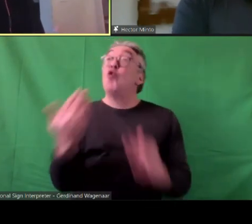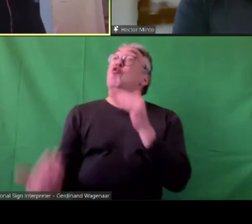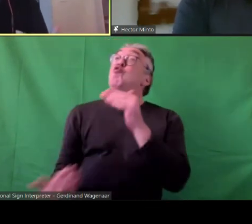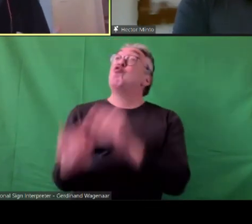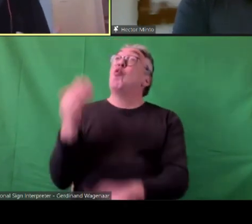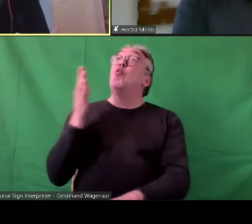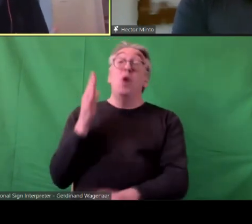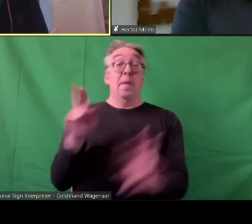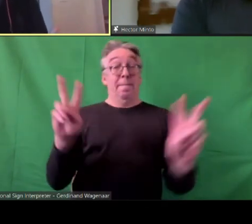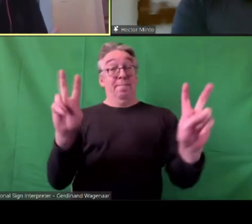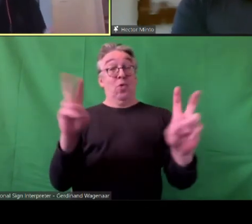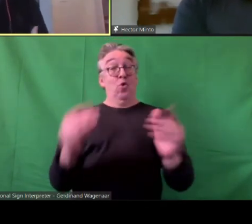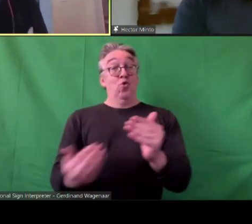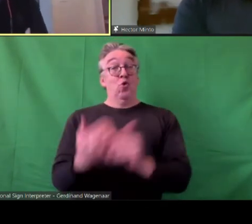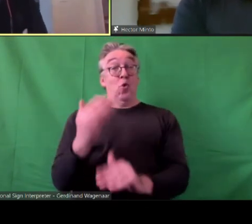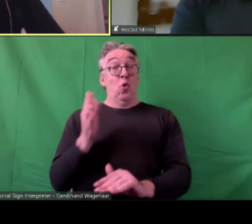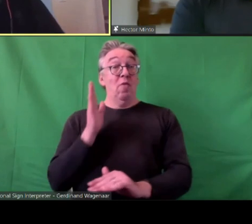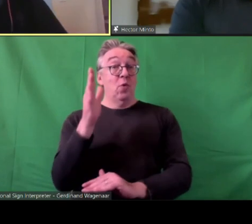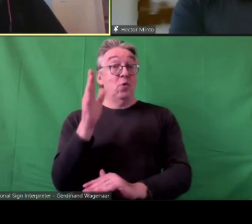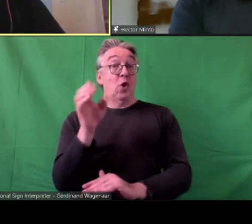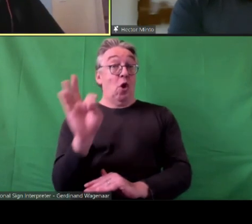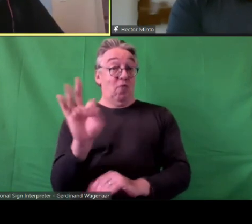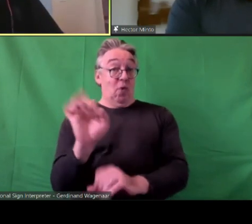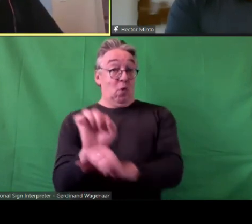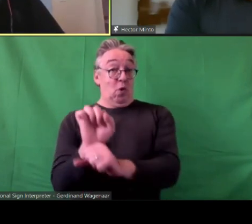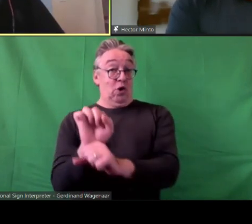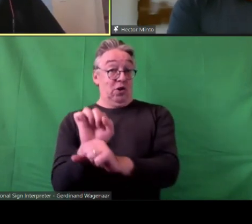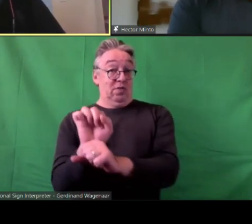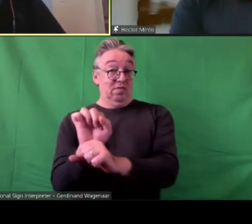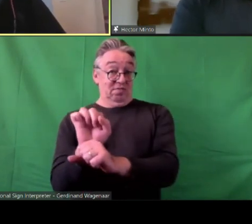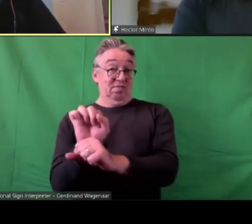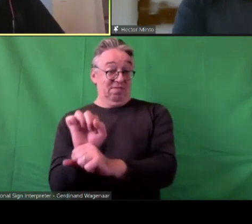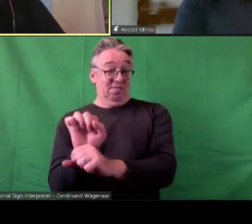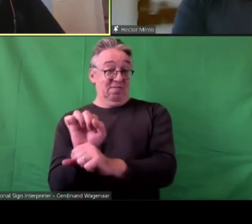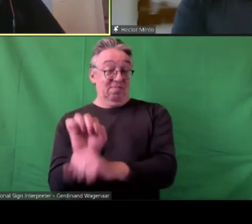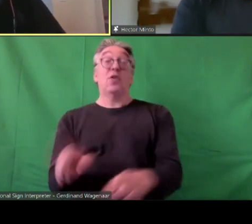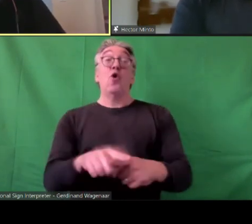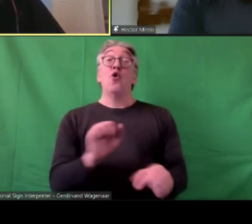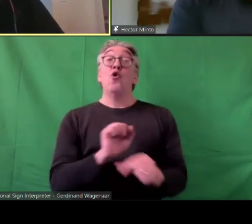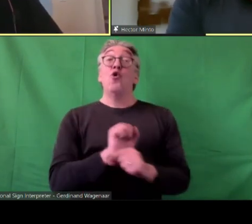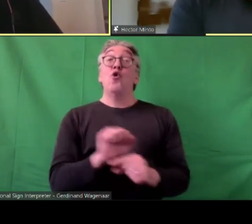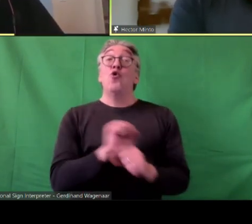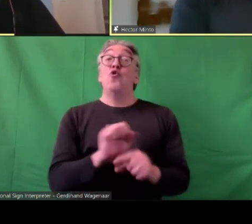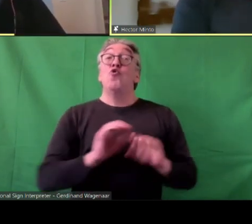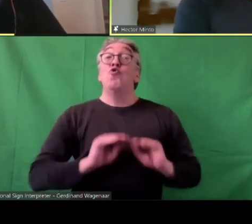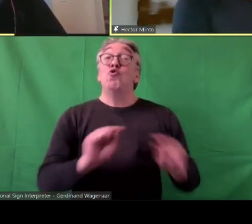out. The training, you know, definitely look at earning a qualification in accessibility. That's always a good thing to have on your CV.